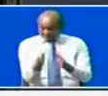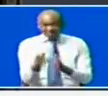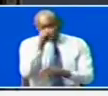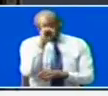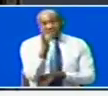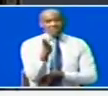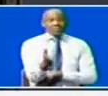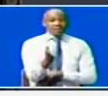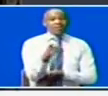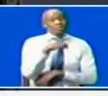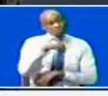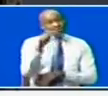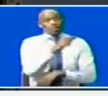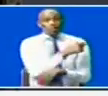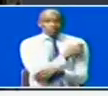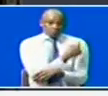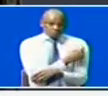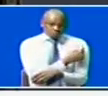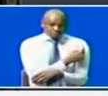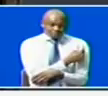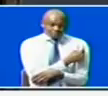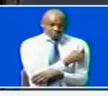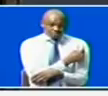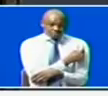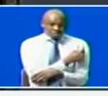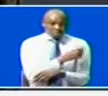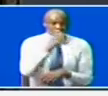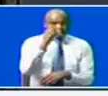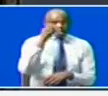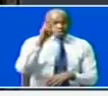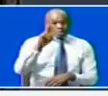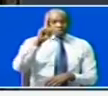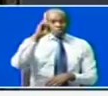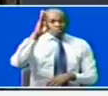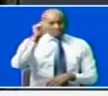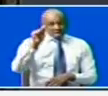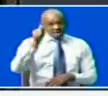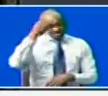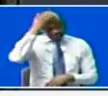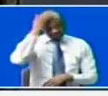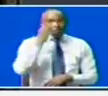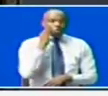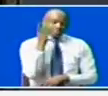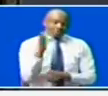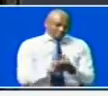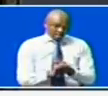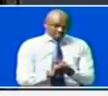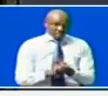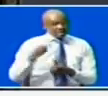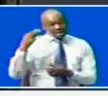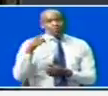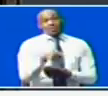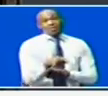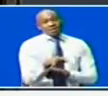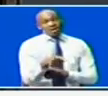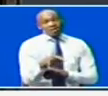seriously, and was admitted to the Oruba nursing home with a serious gunshot wound. And that has